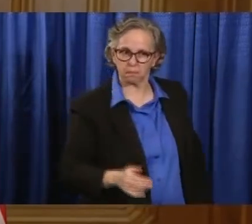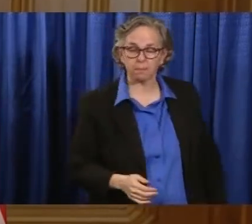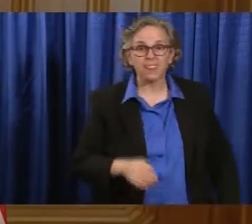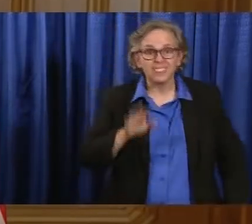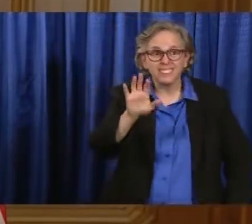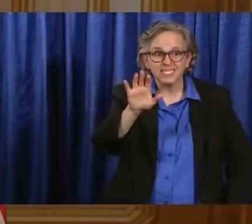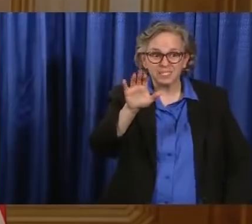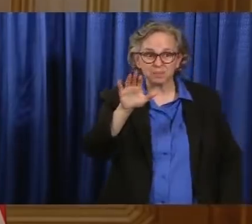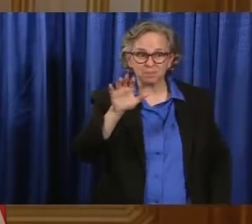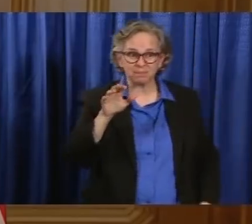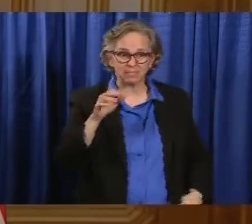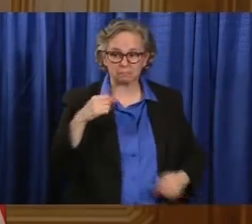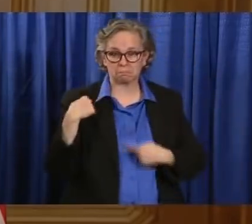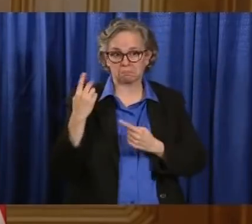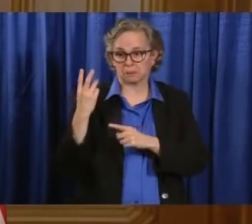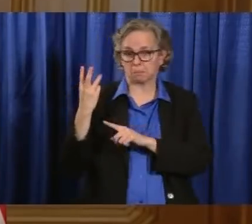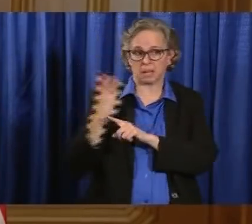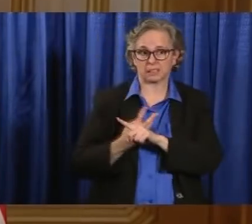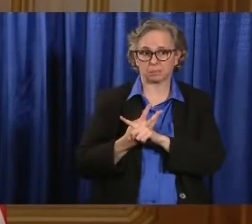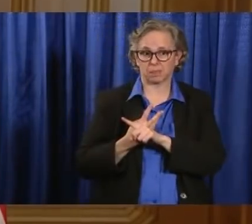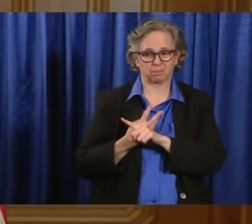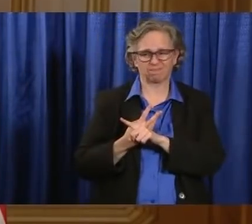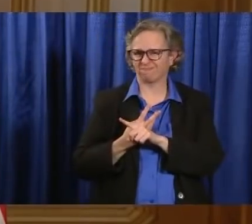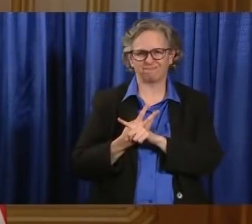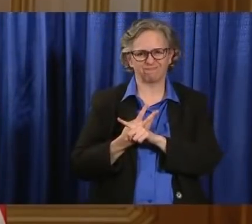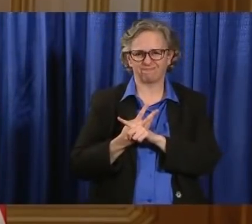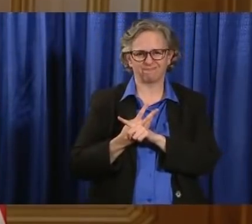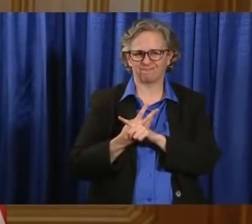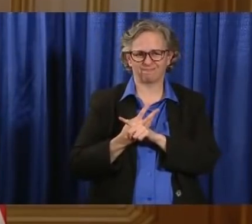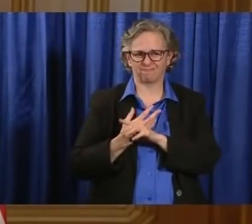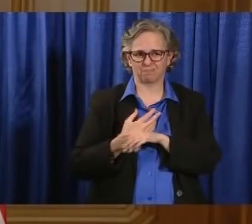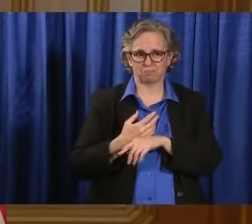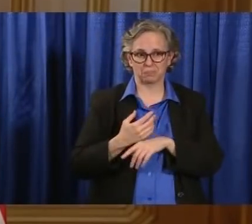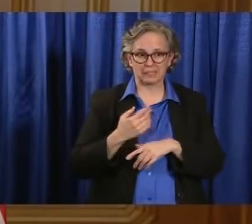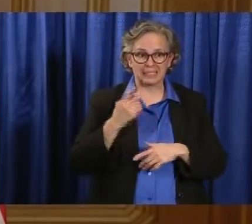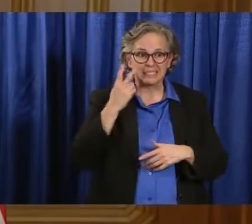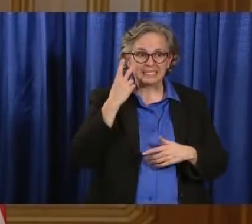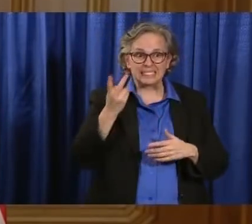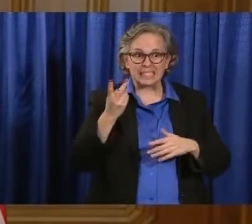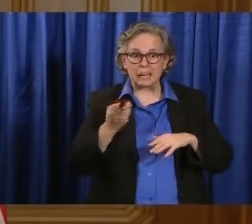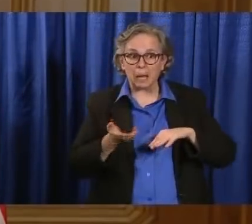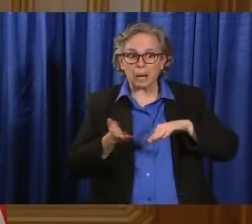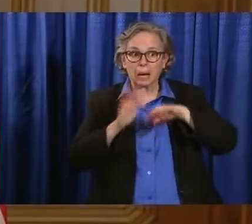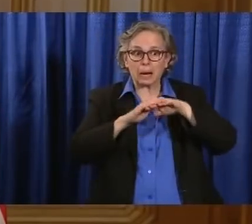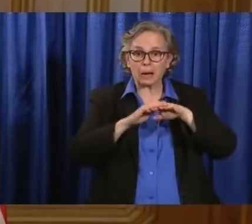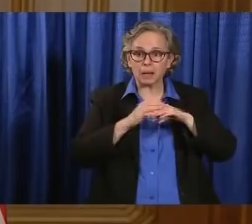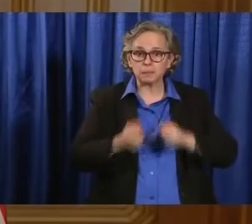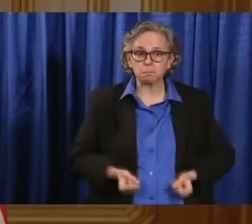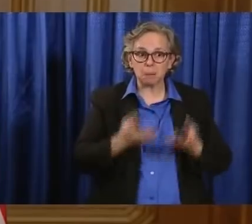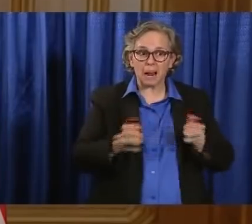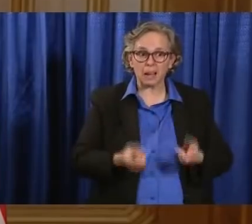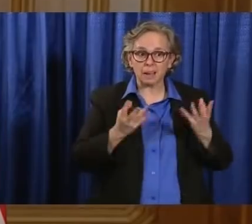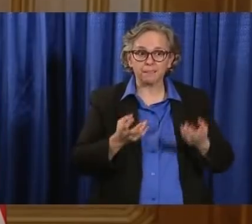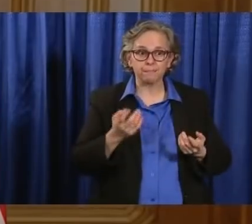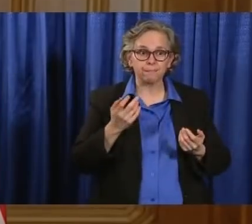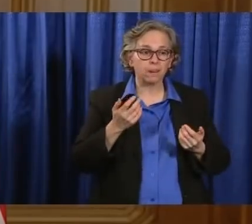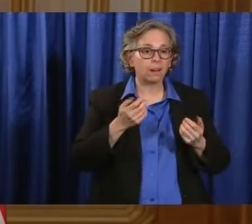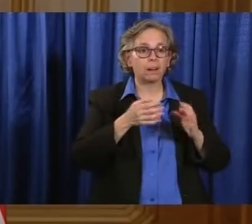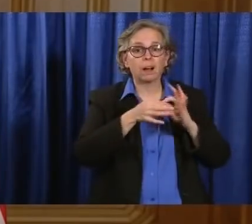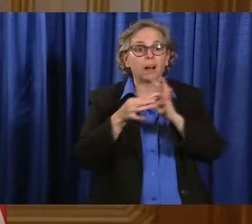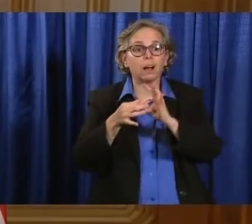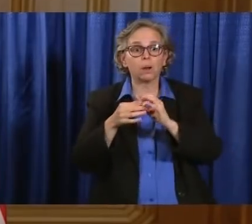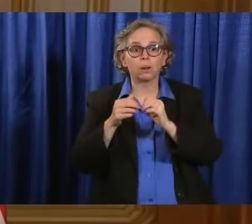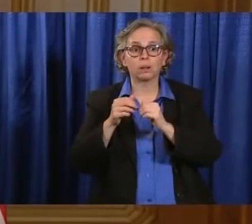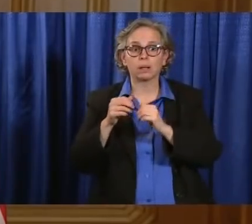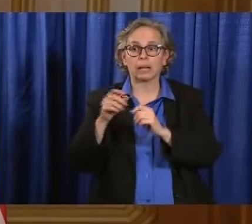not. We're not going to see increase in spending in hardly anything except the things that absolutely have to go